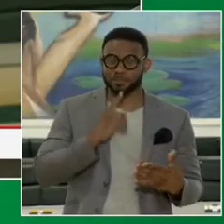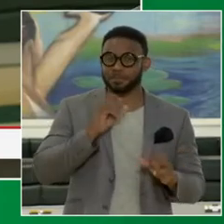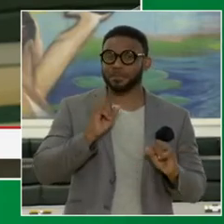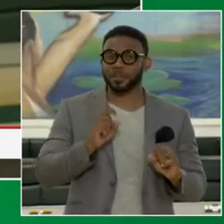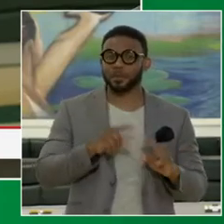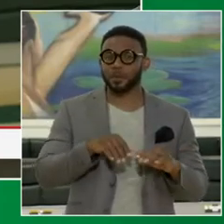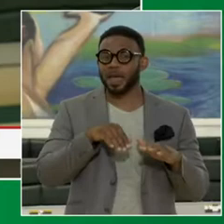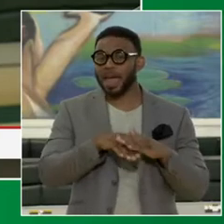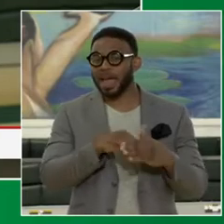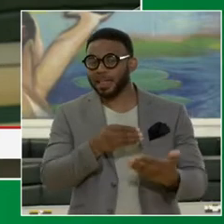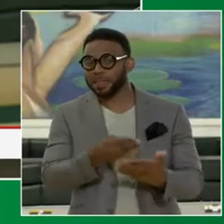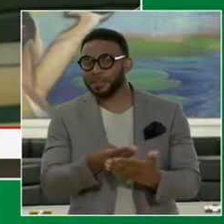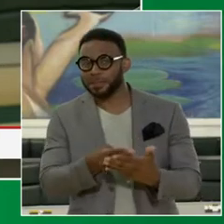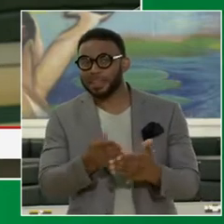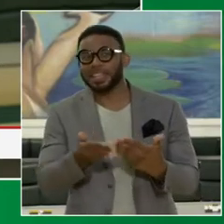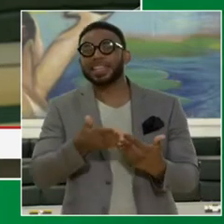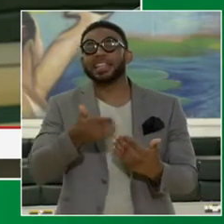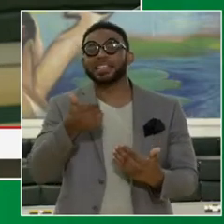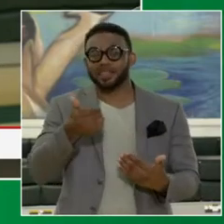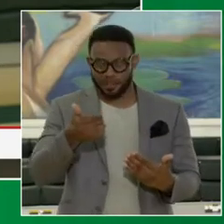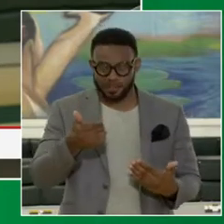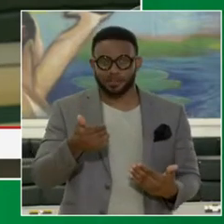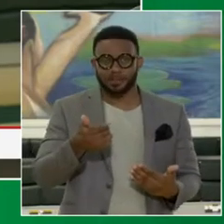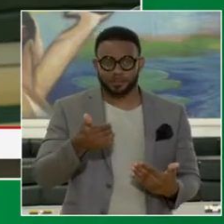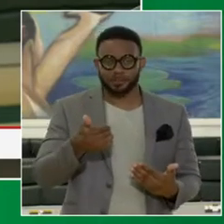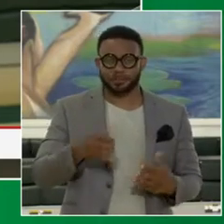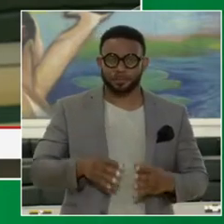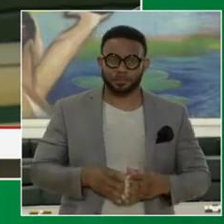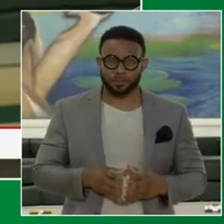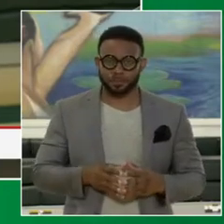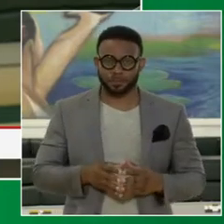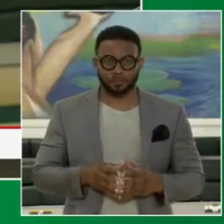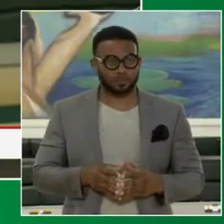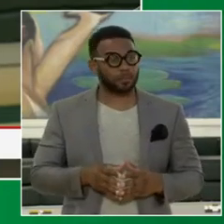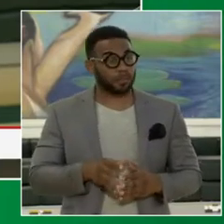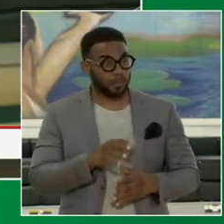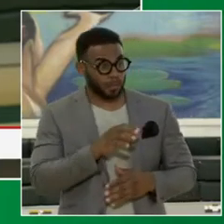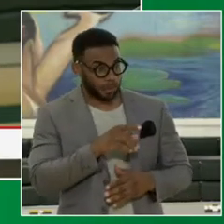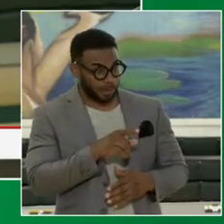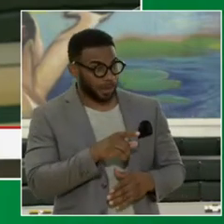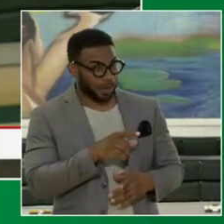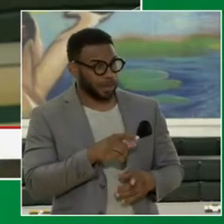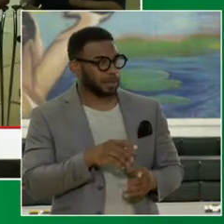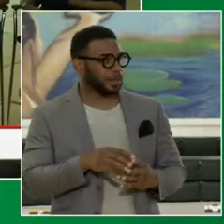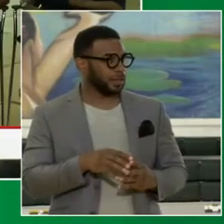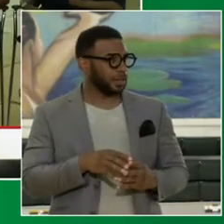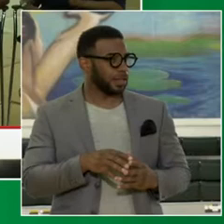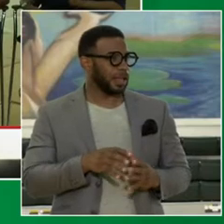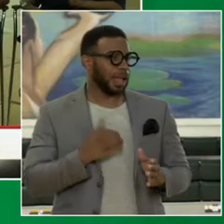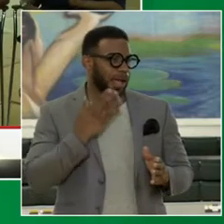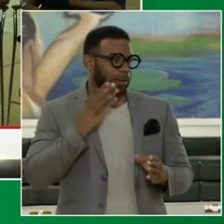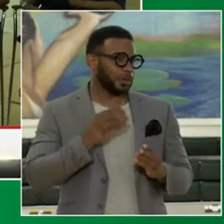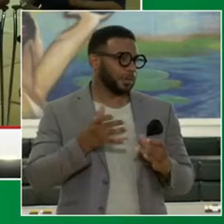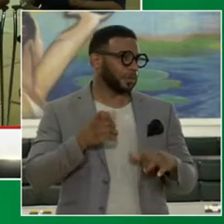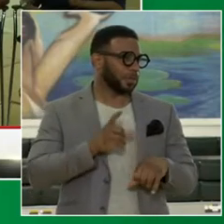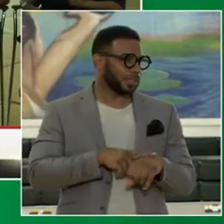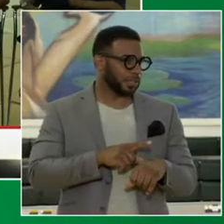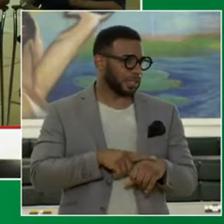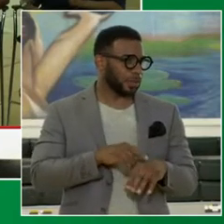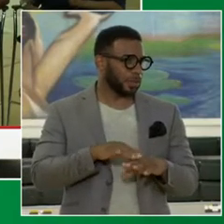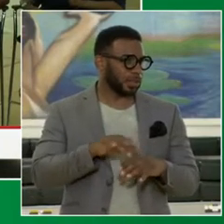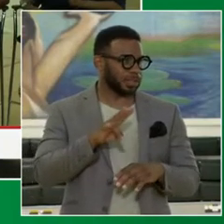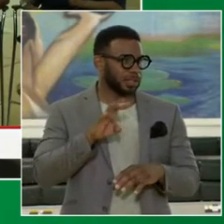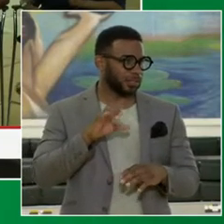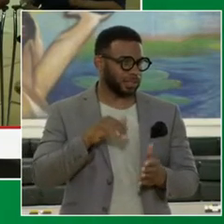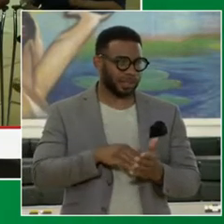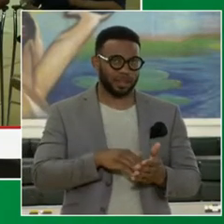to access the grants through that way for the mini grants. All right. I know the mayor watches these, so I don't want to spend too much time on the